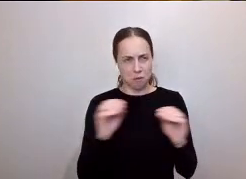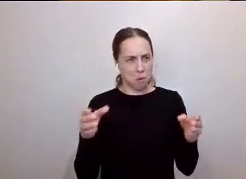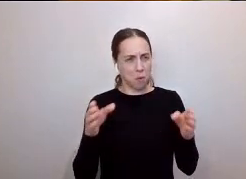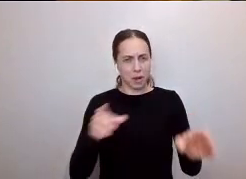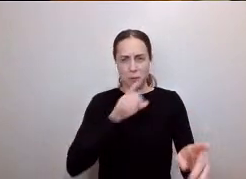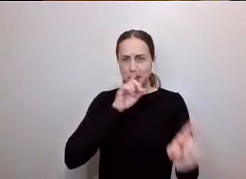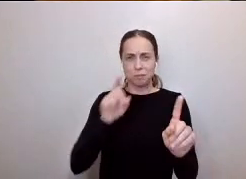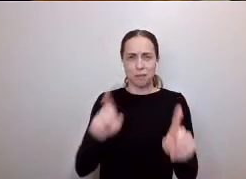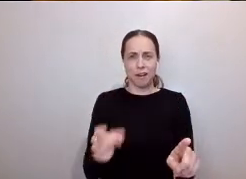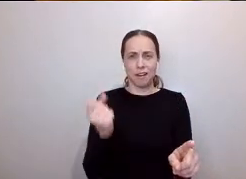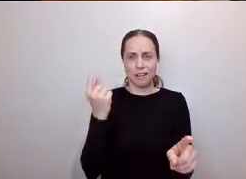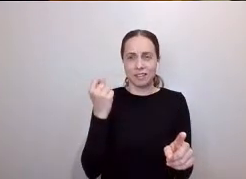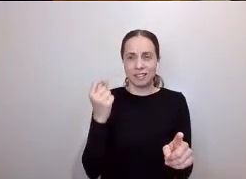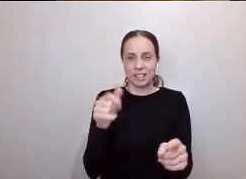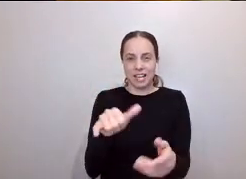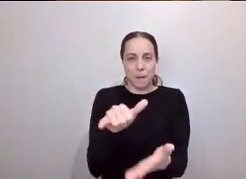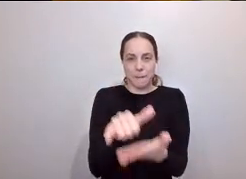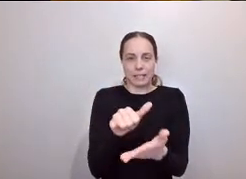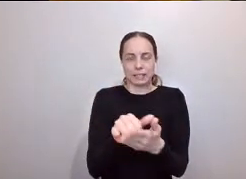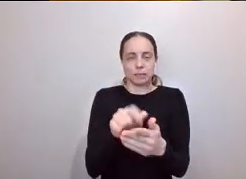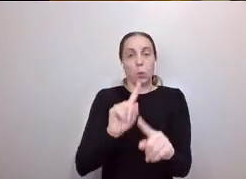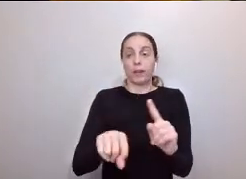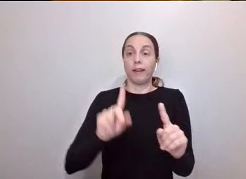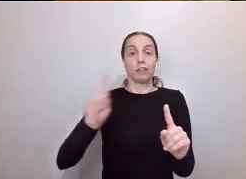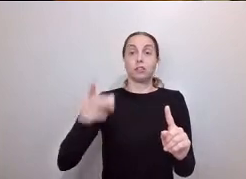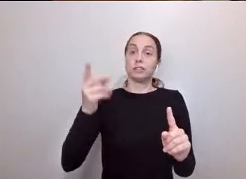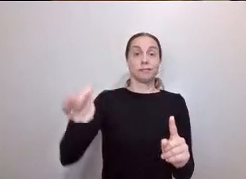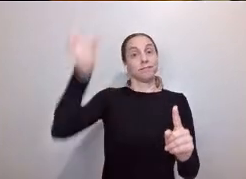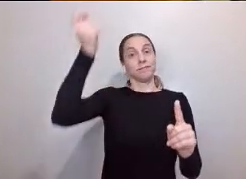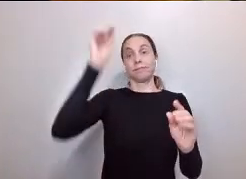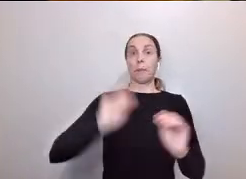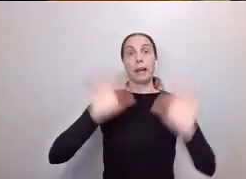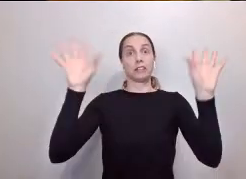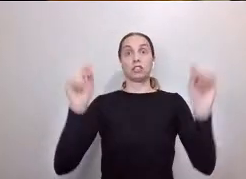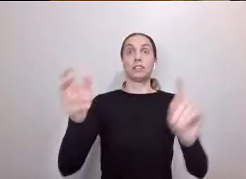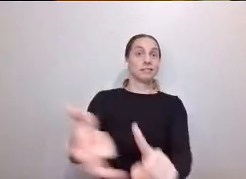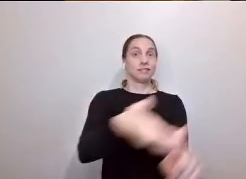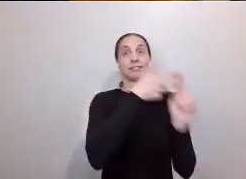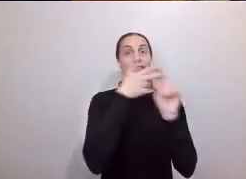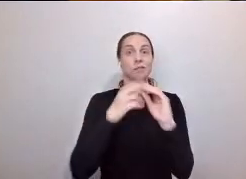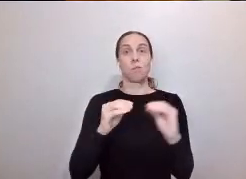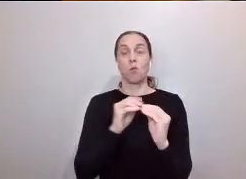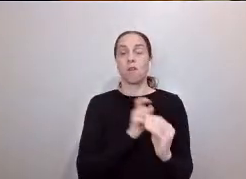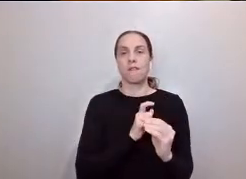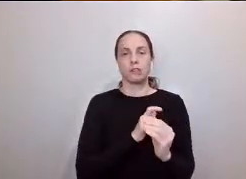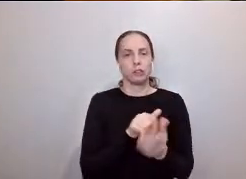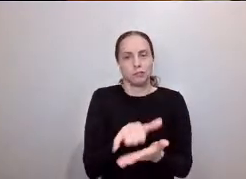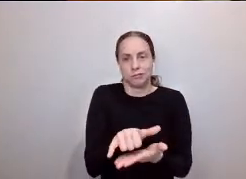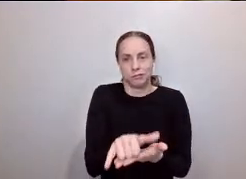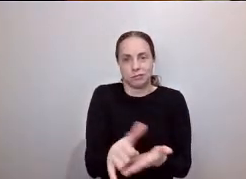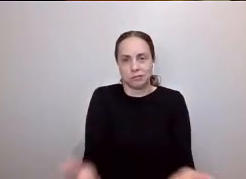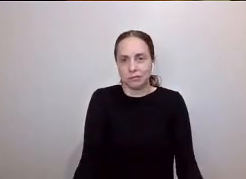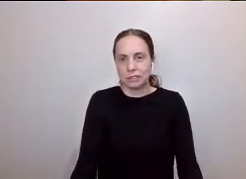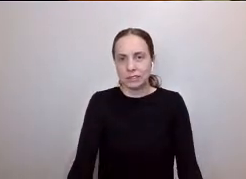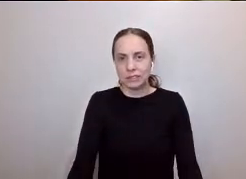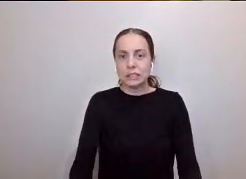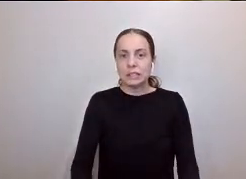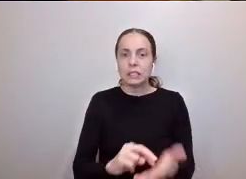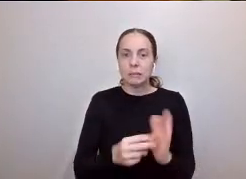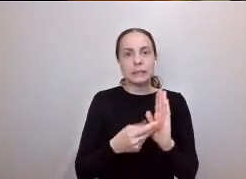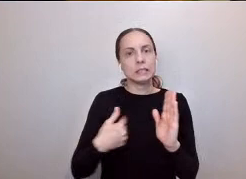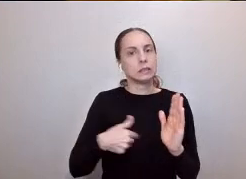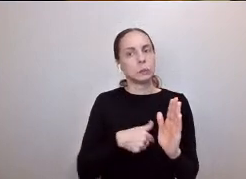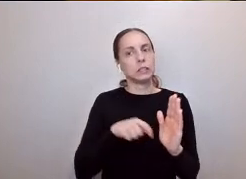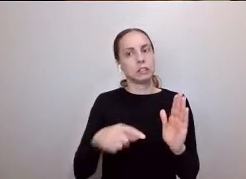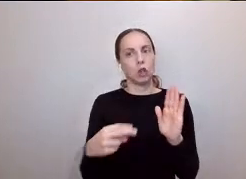magically recruit more officers. So I just want to make sure that we're having a conversation that's grounded in reality. Open positions do not